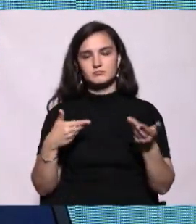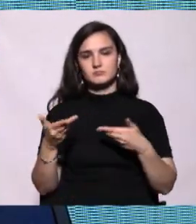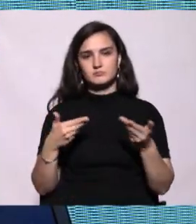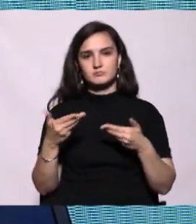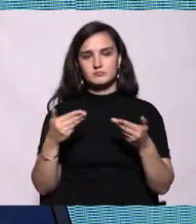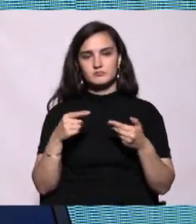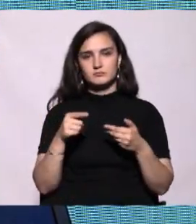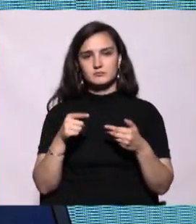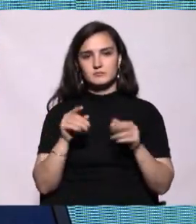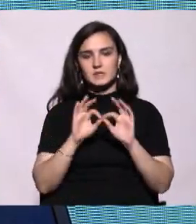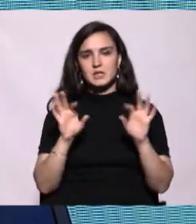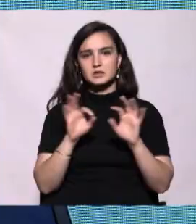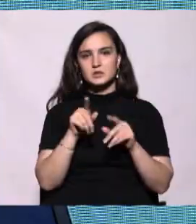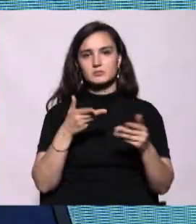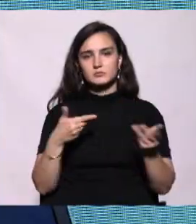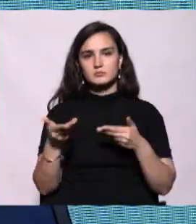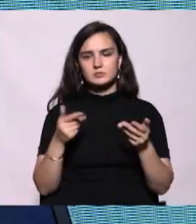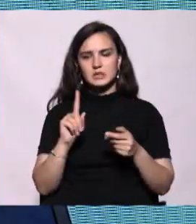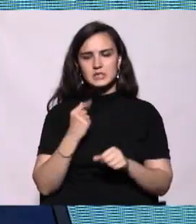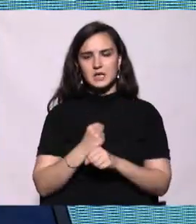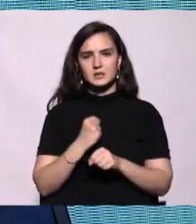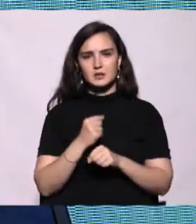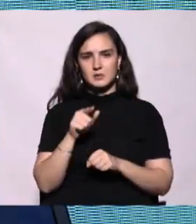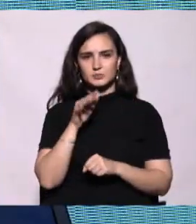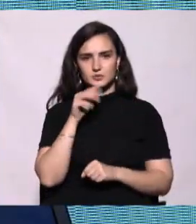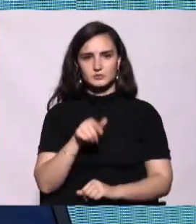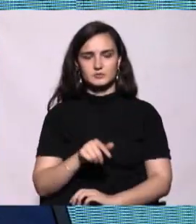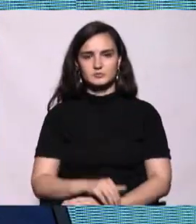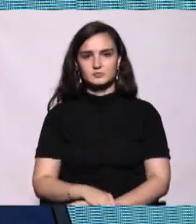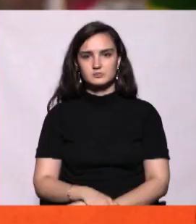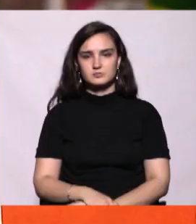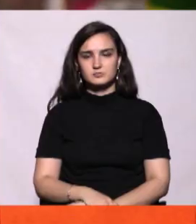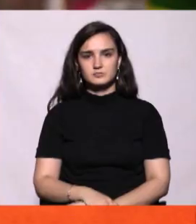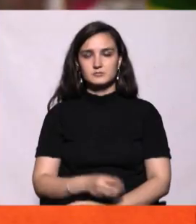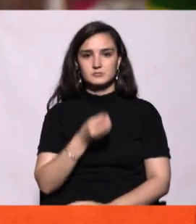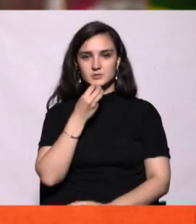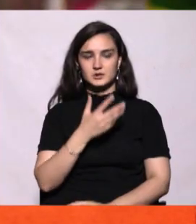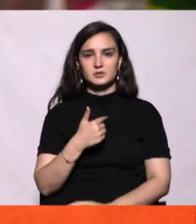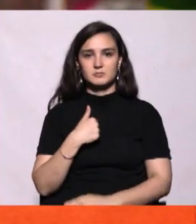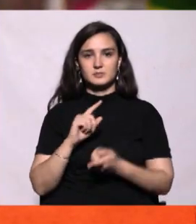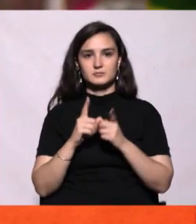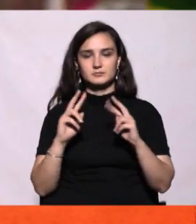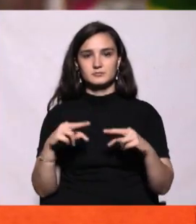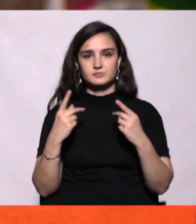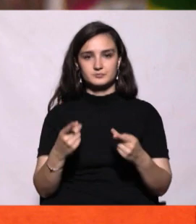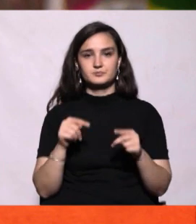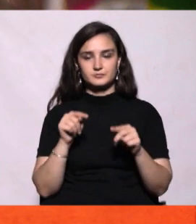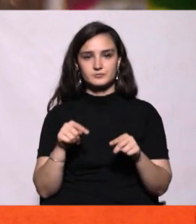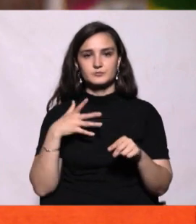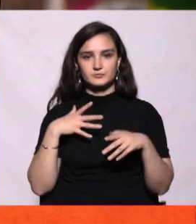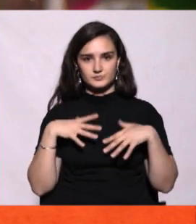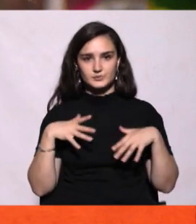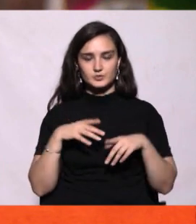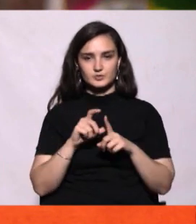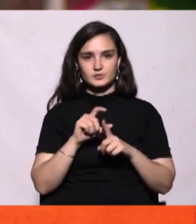write a description of your walk and what you do about it. Okay, now I will translate our homework